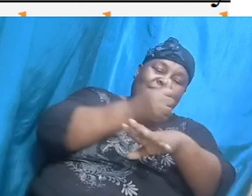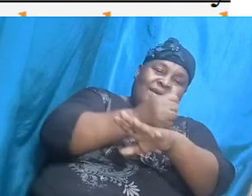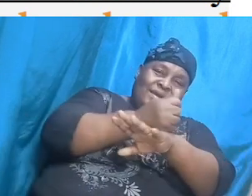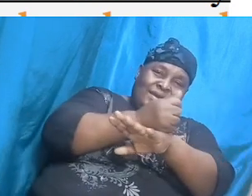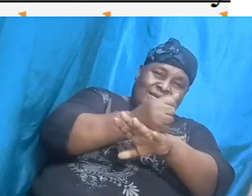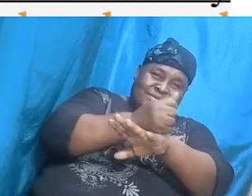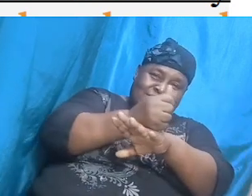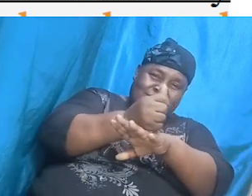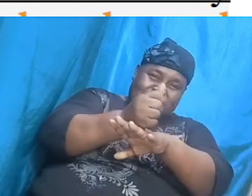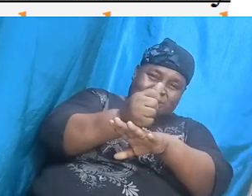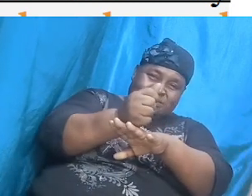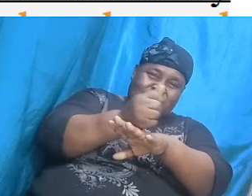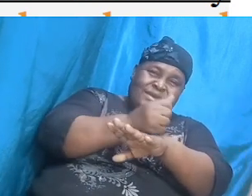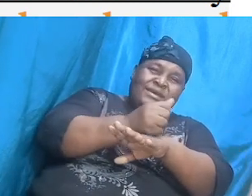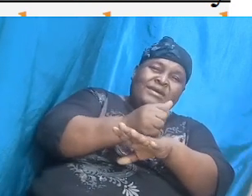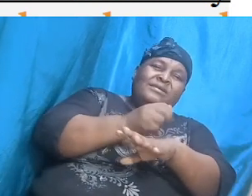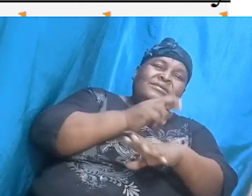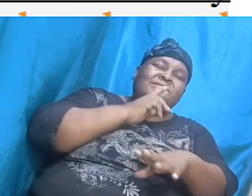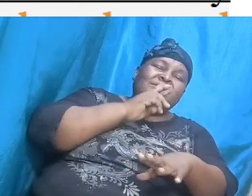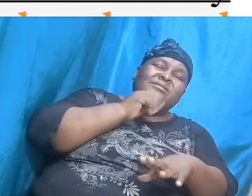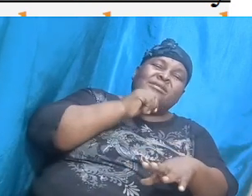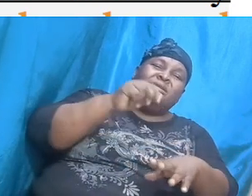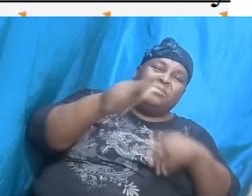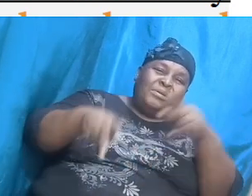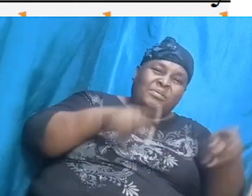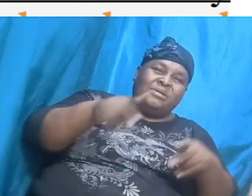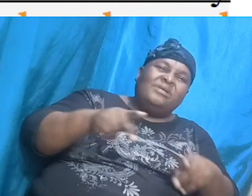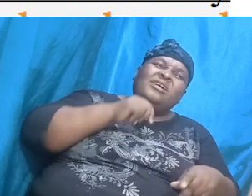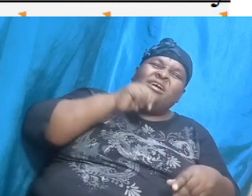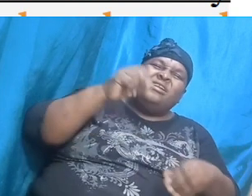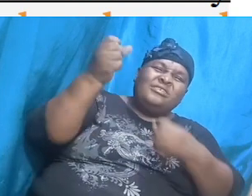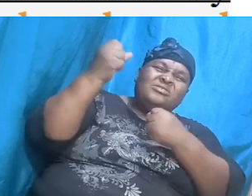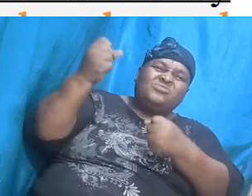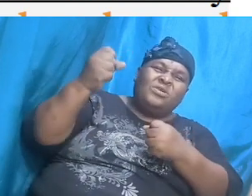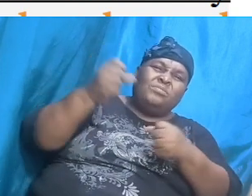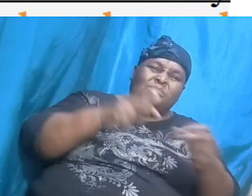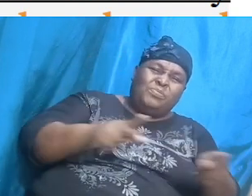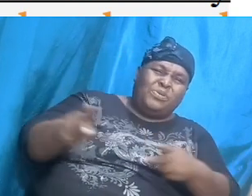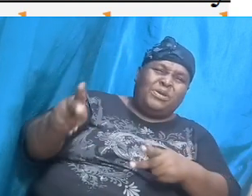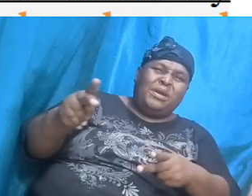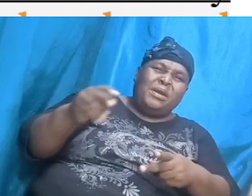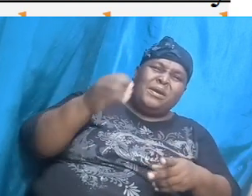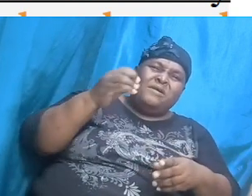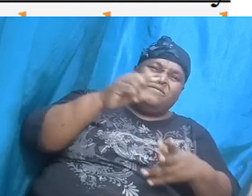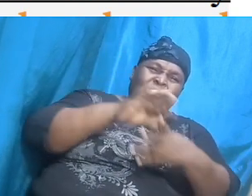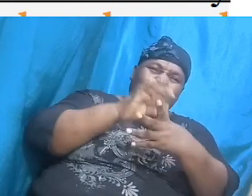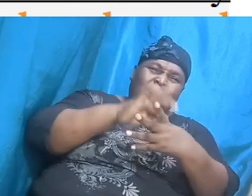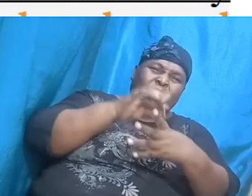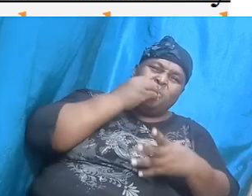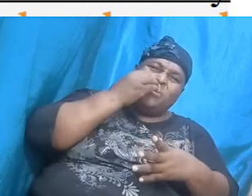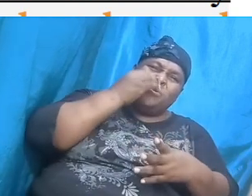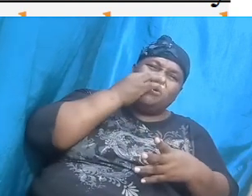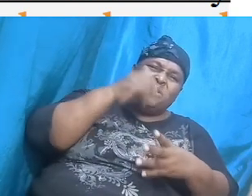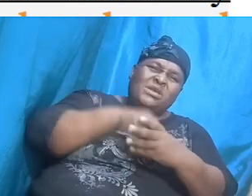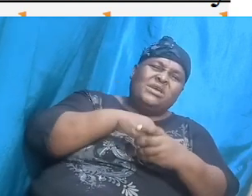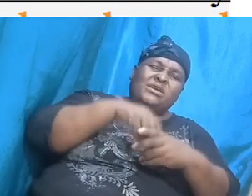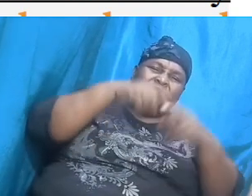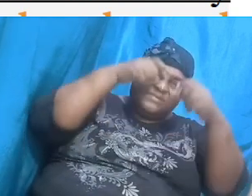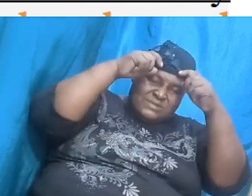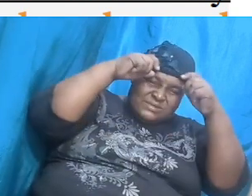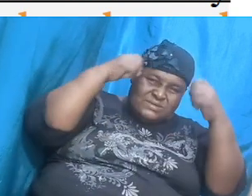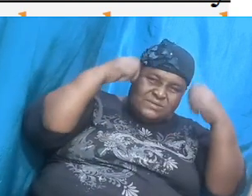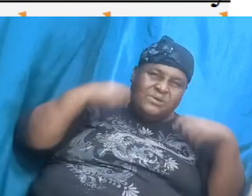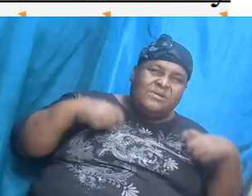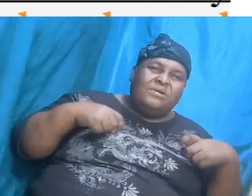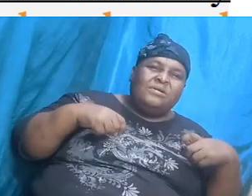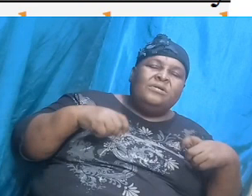people. They are not strong, yet they prepare their meat in the summer. The conies are but a feeble folk,